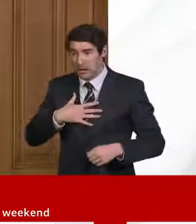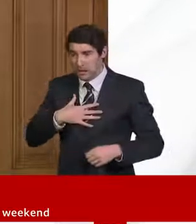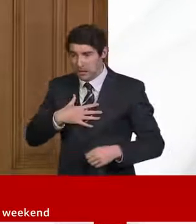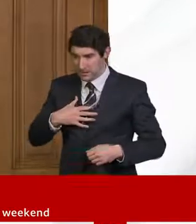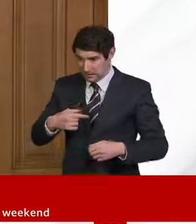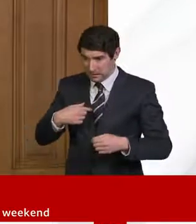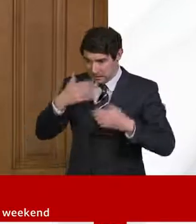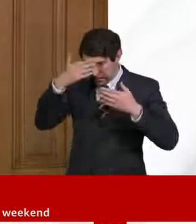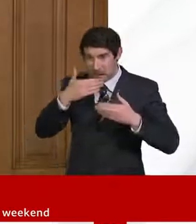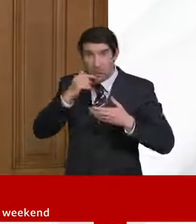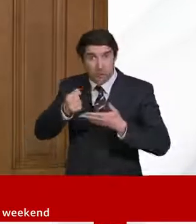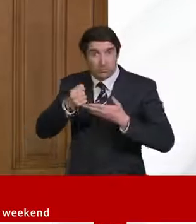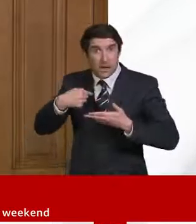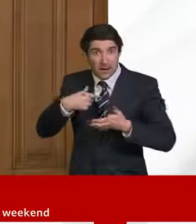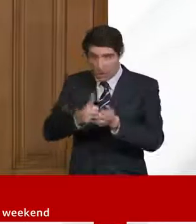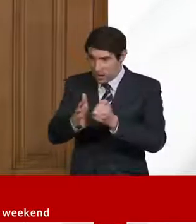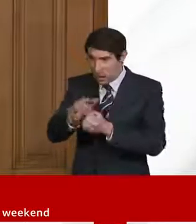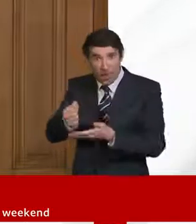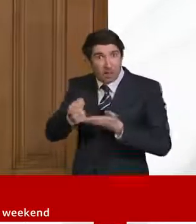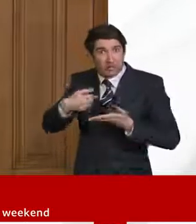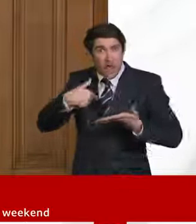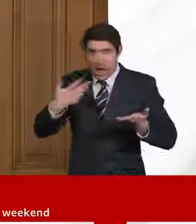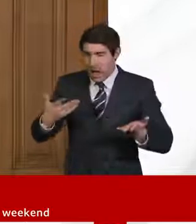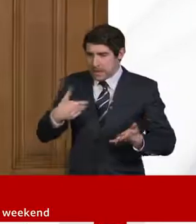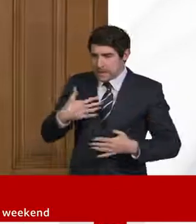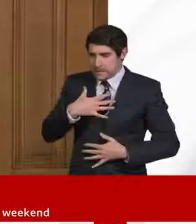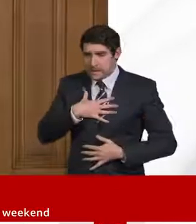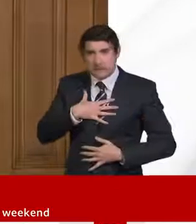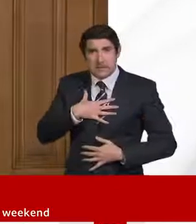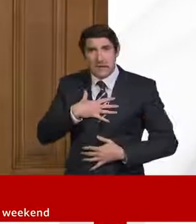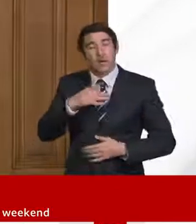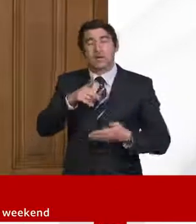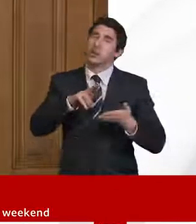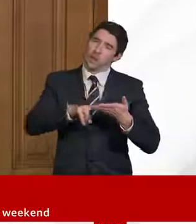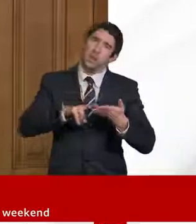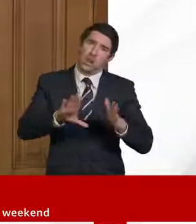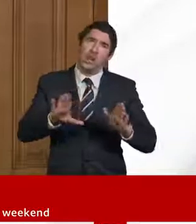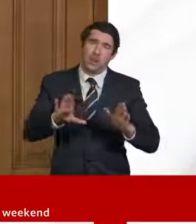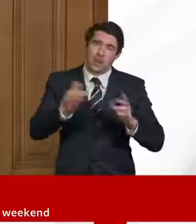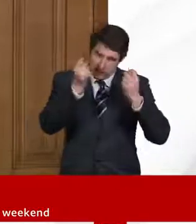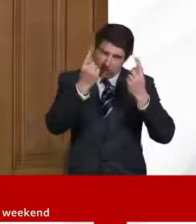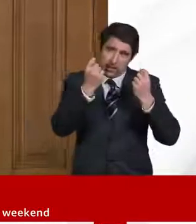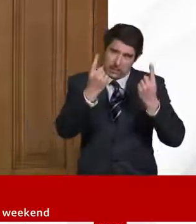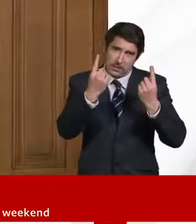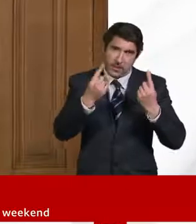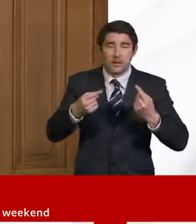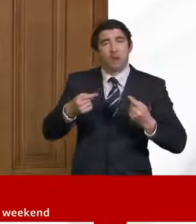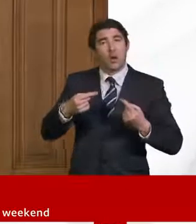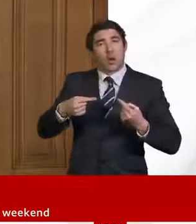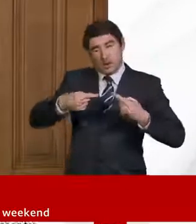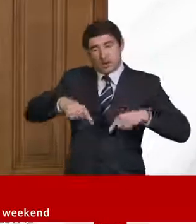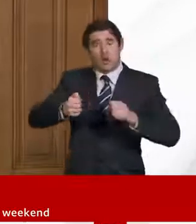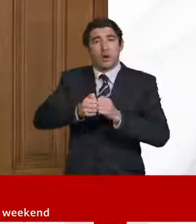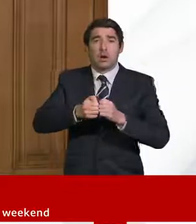case. So we're very attuned to this, and what we have been doing over the last few days is reviewing our guidance to